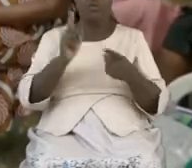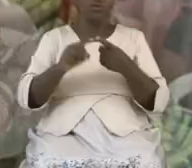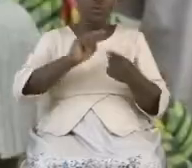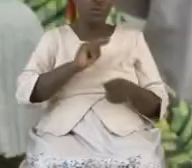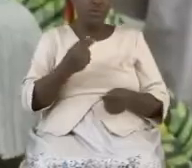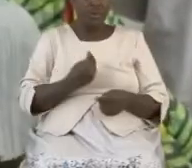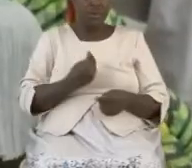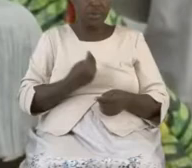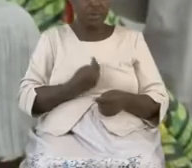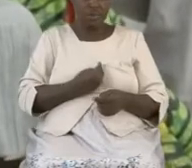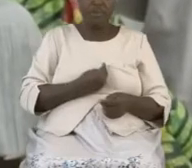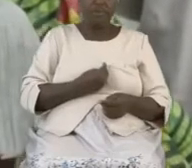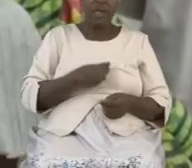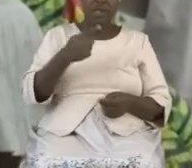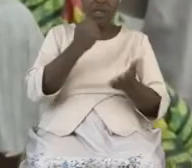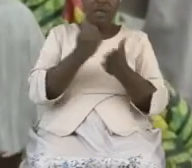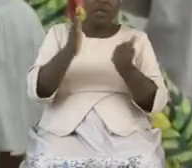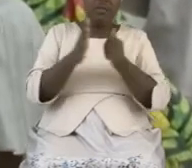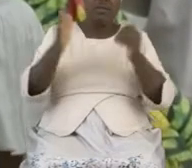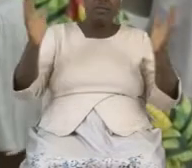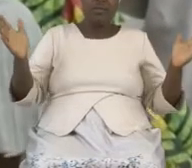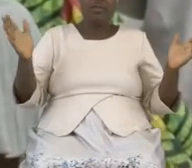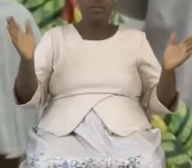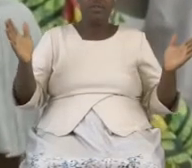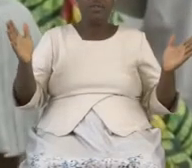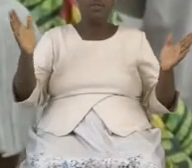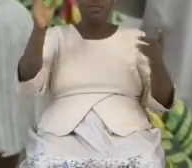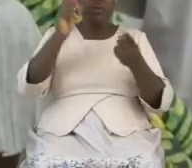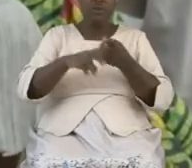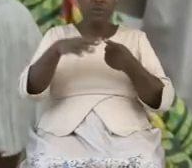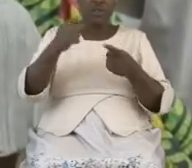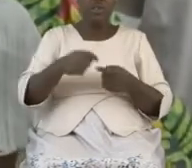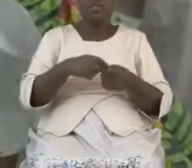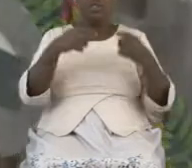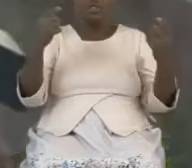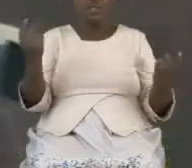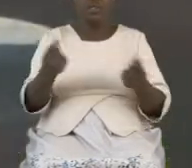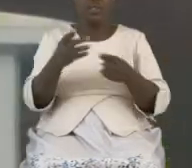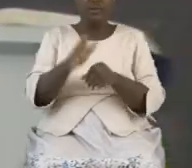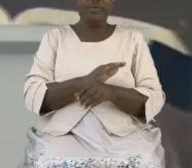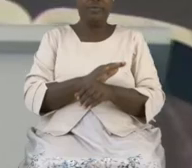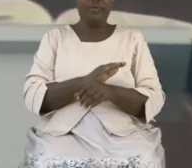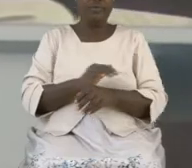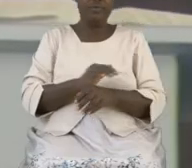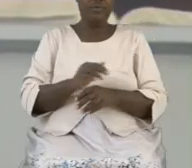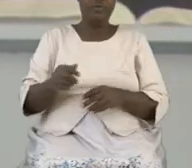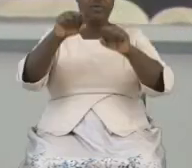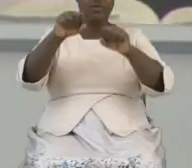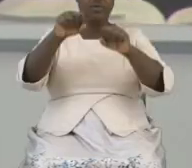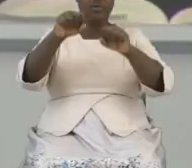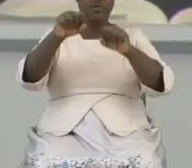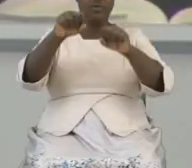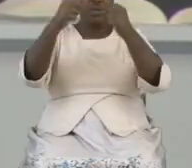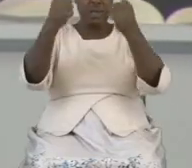The crucifixion unto the sinful society. Let's look at number one. Number